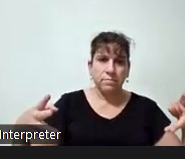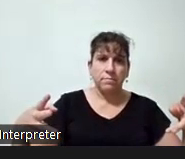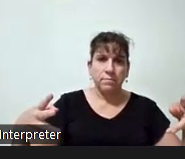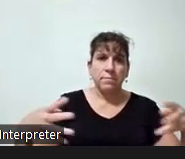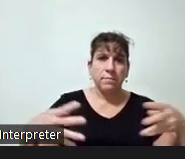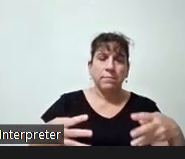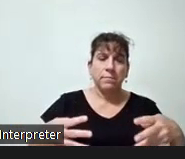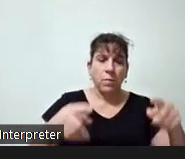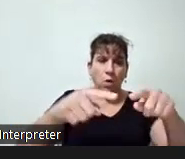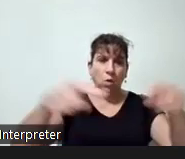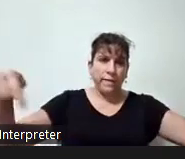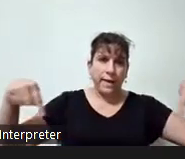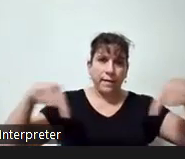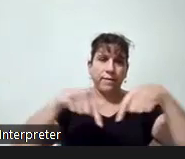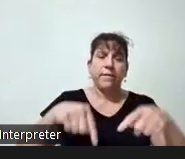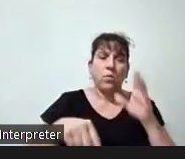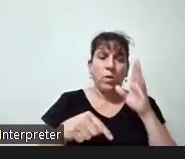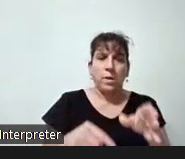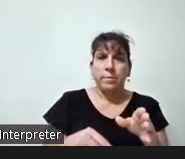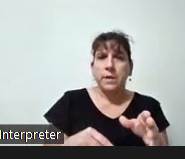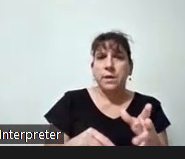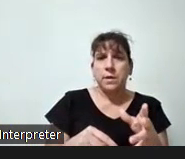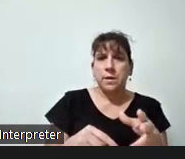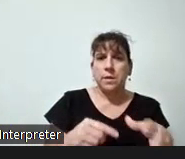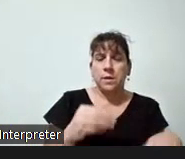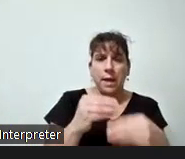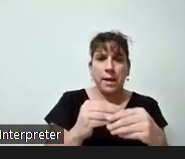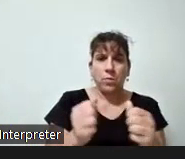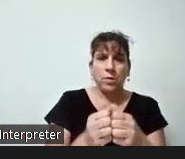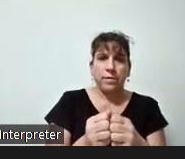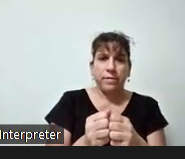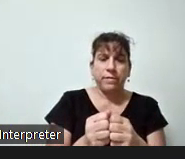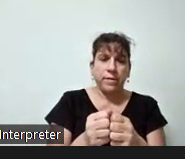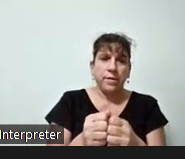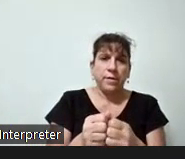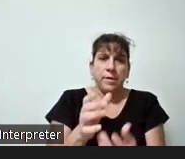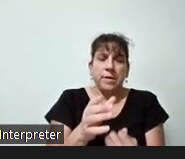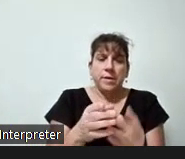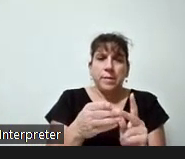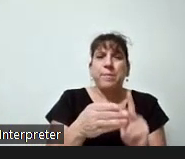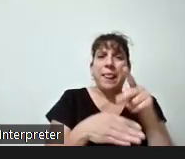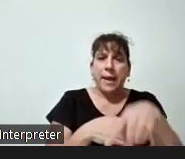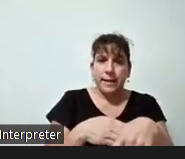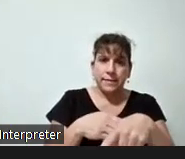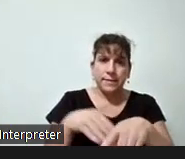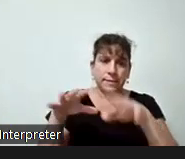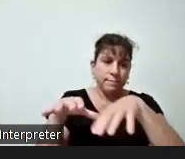length, that will also be paired with planting that would make